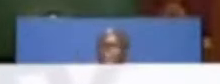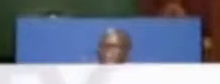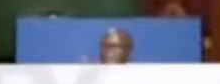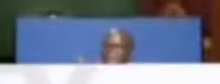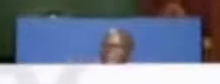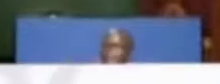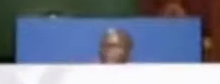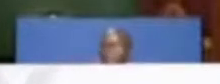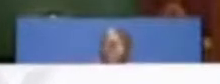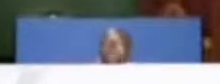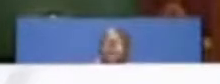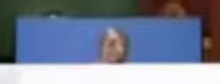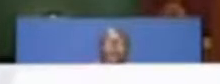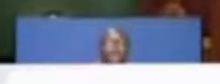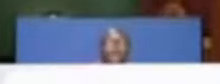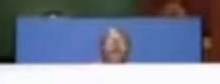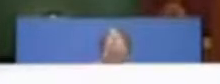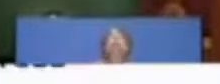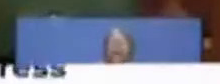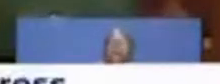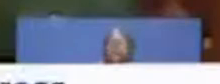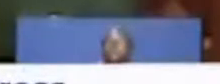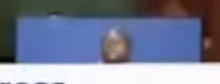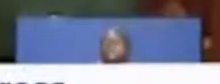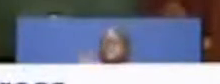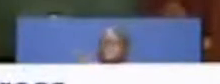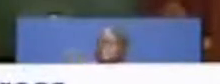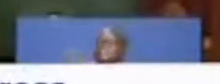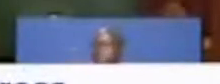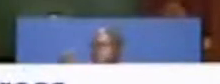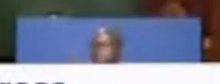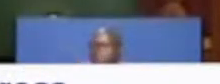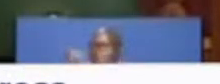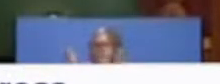buying one mango at 15 shillings from farmers